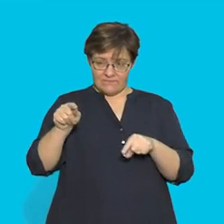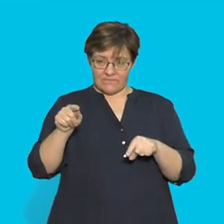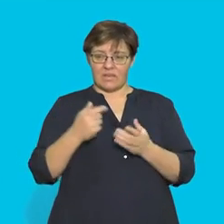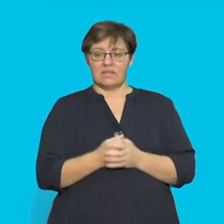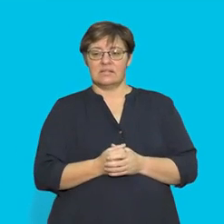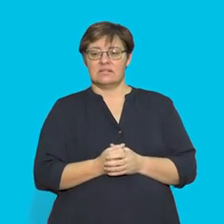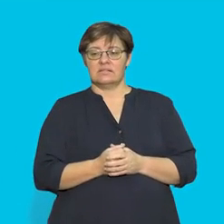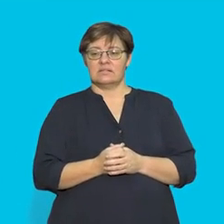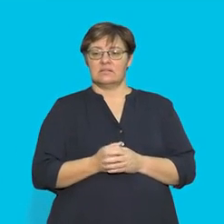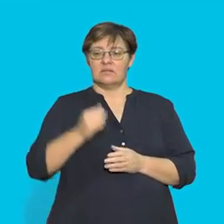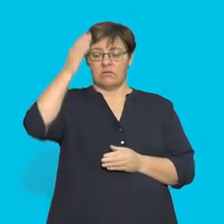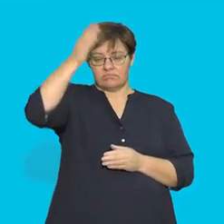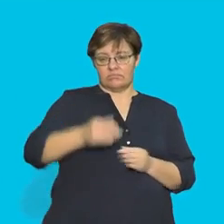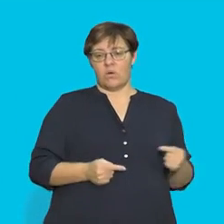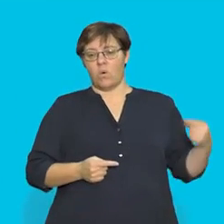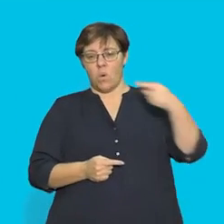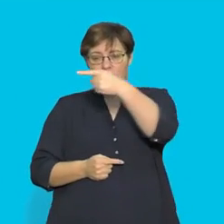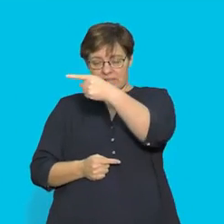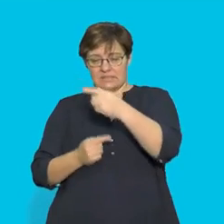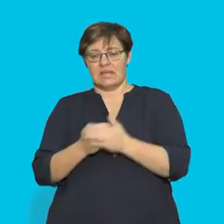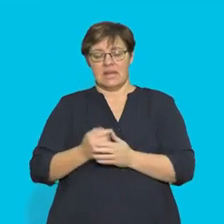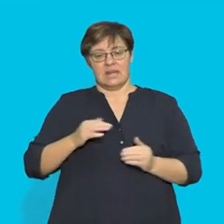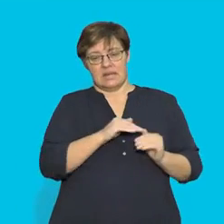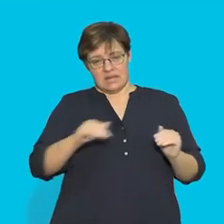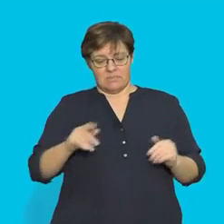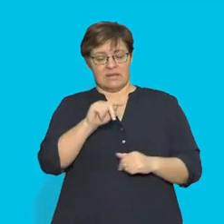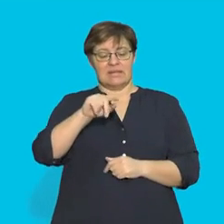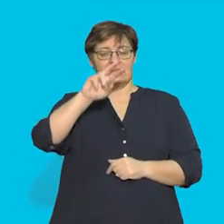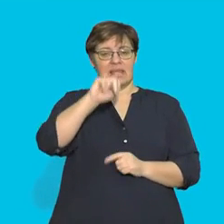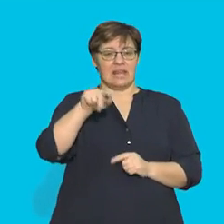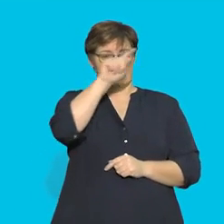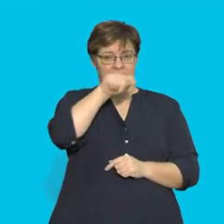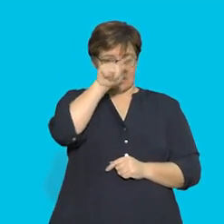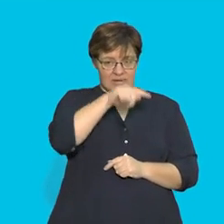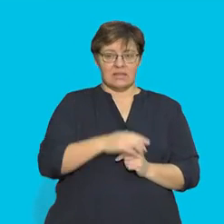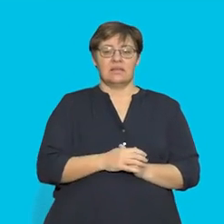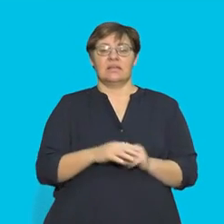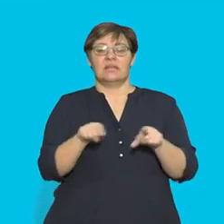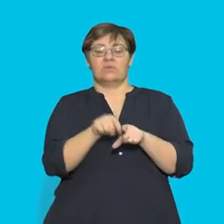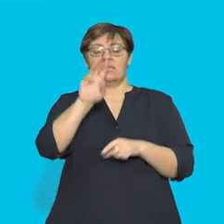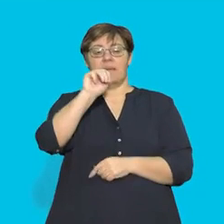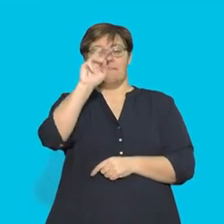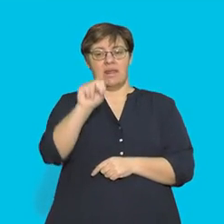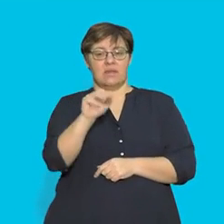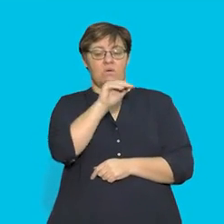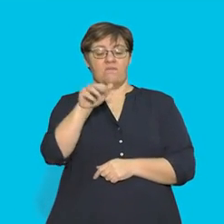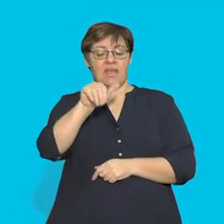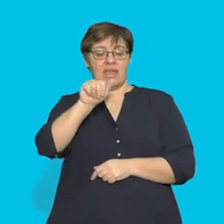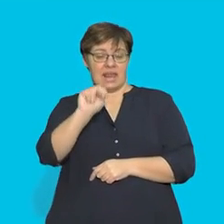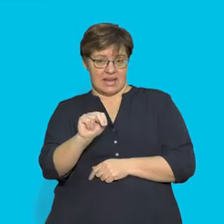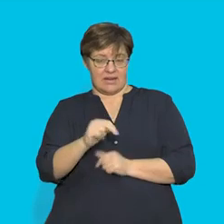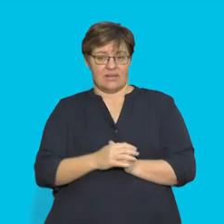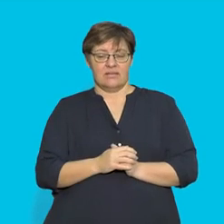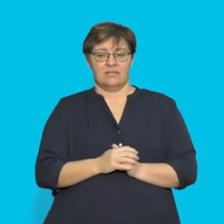an opposite side, and we have the adjacent side, we said we're going to use a tangent function So tangent of theta is equal to